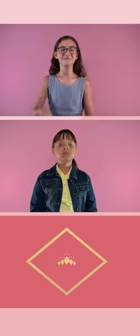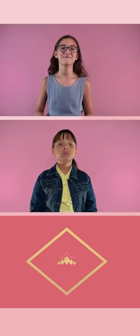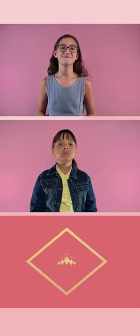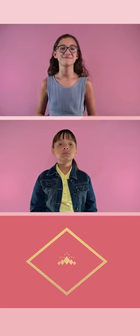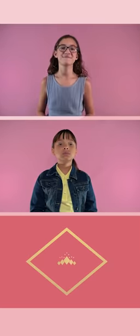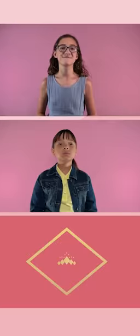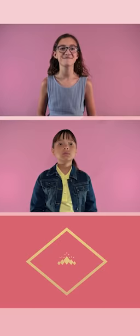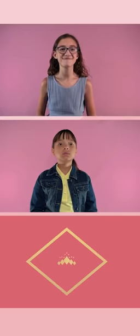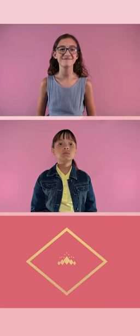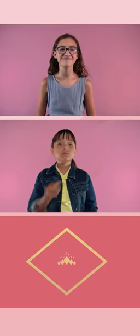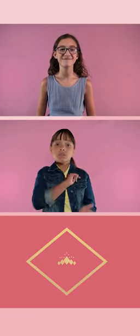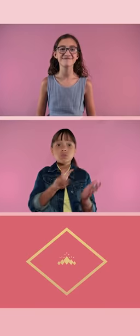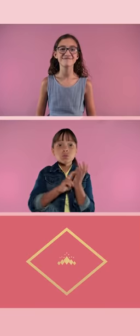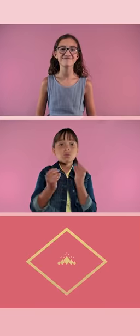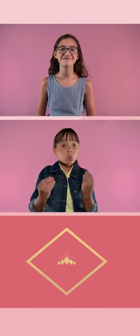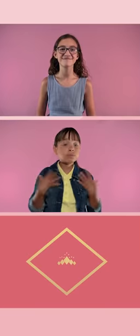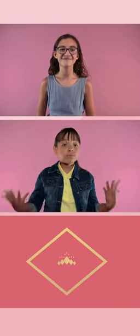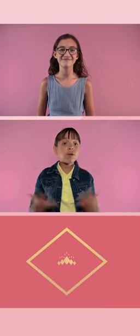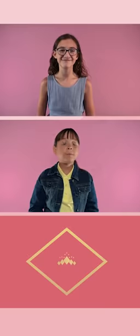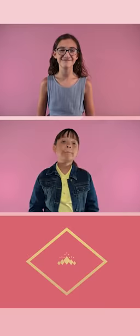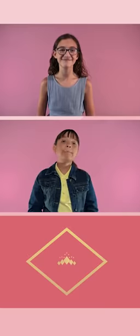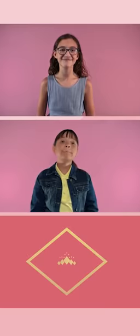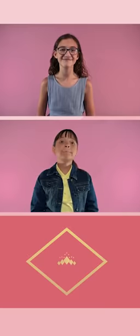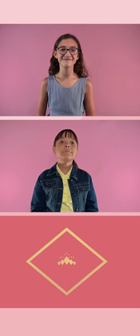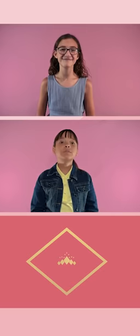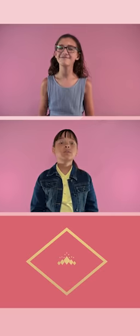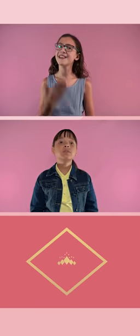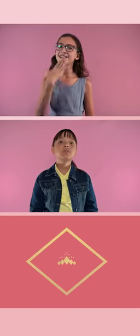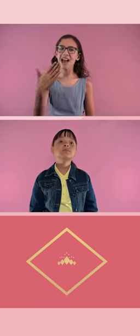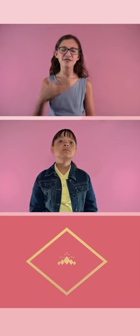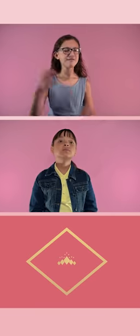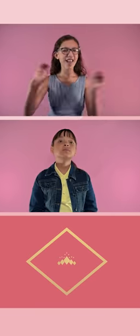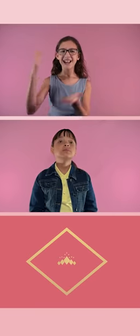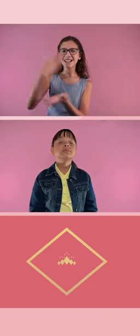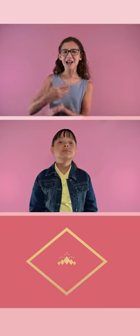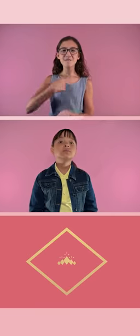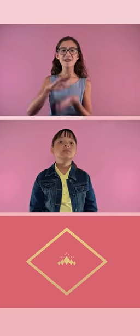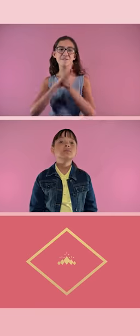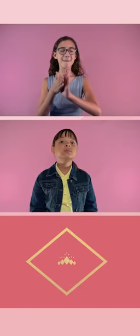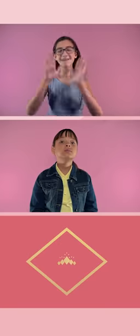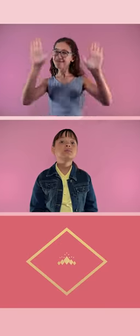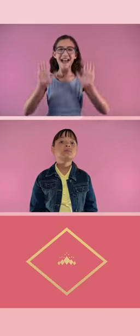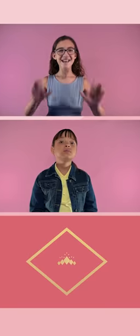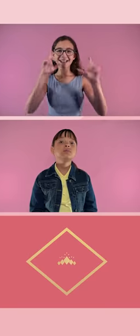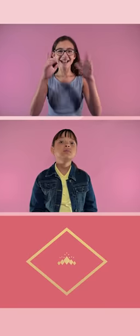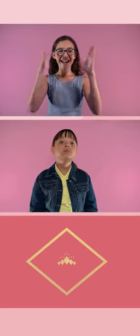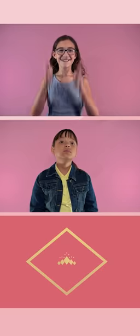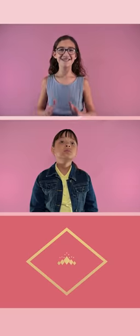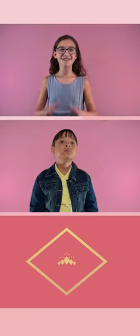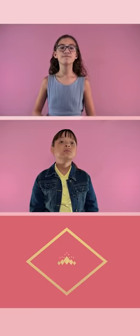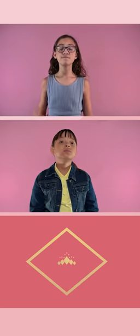pictures. Your Tiana toast is very inspiring, Malia. Thank you. There isn't anything stopping me from being a